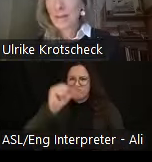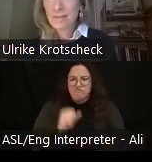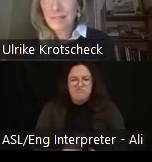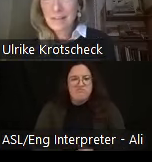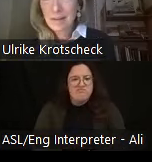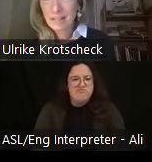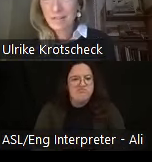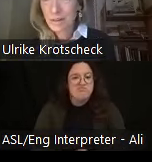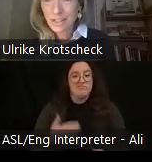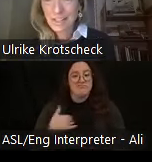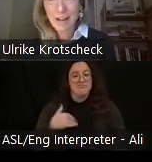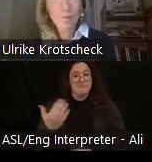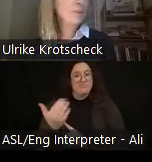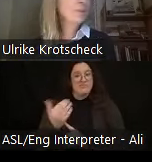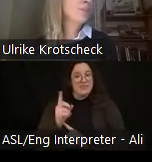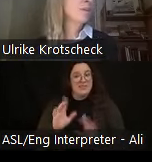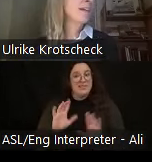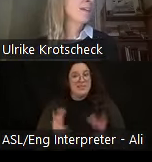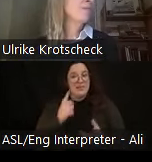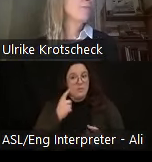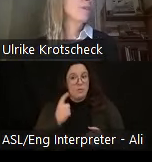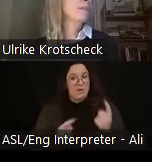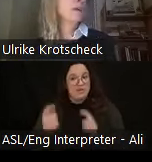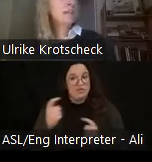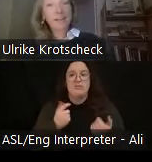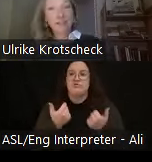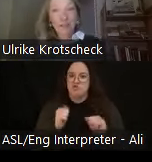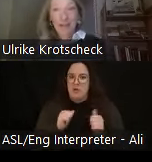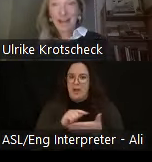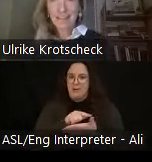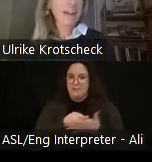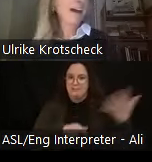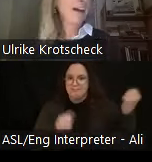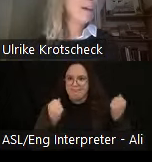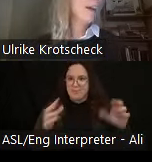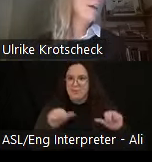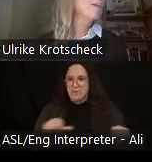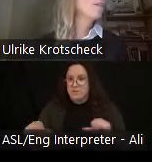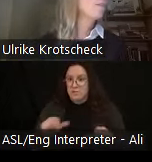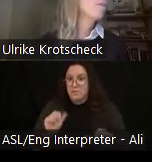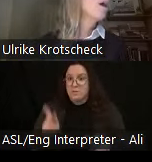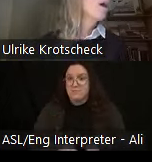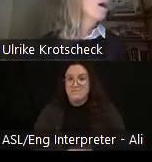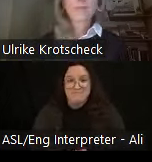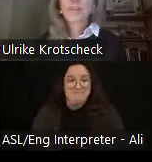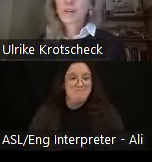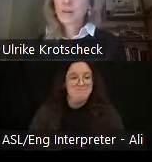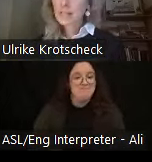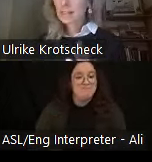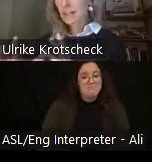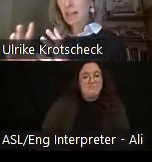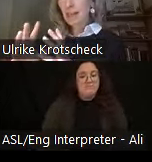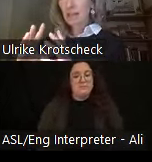We've got about 15 minutes for questions. I will try to get through as many of them as I can. And so